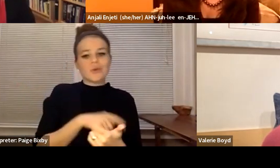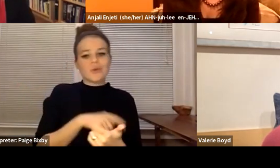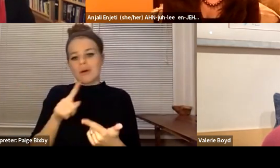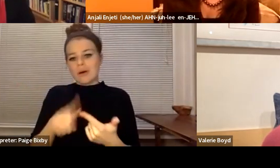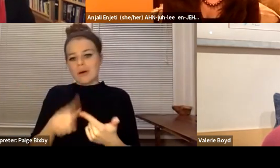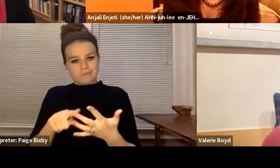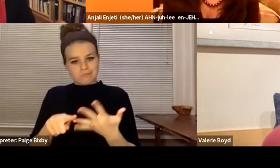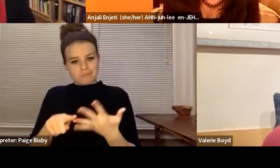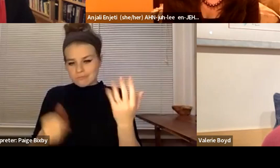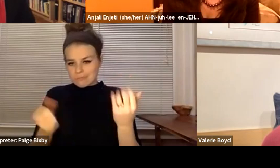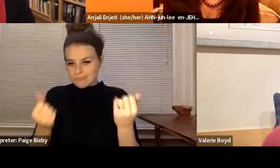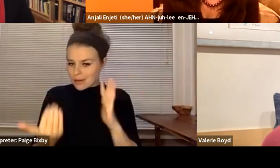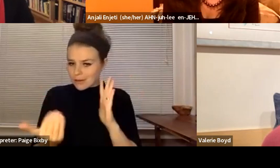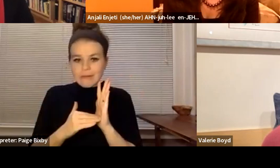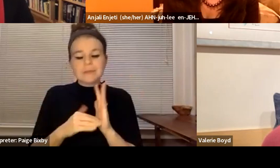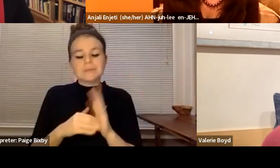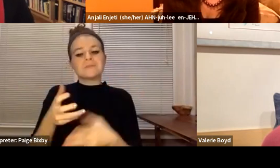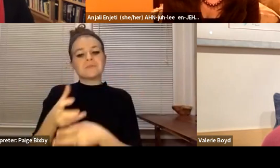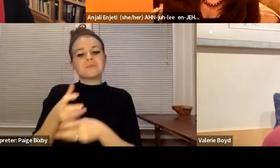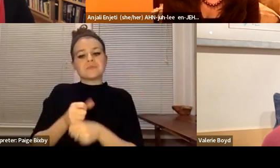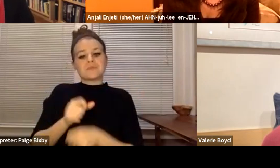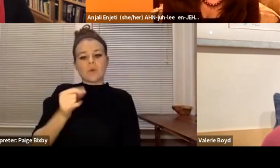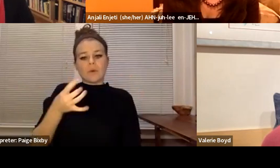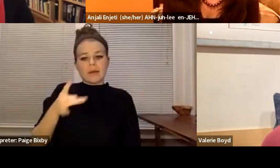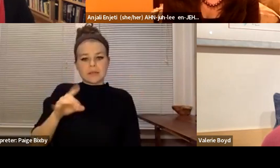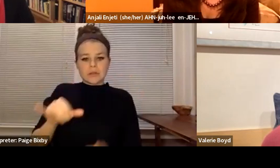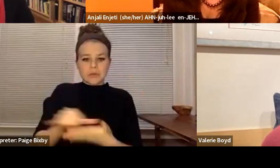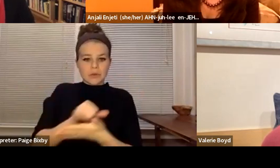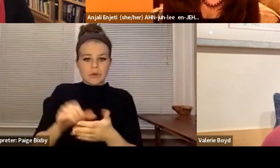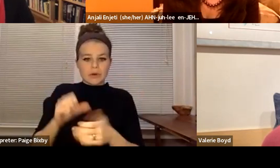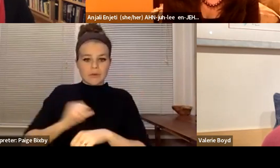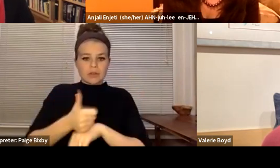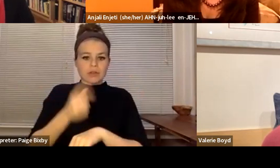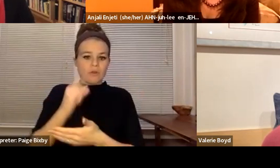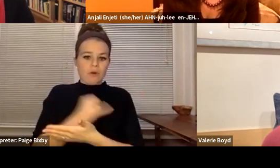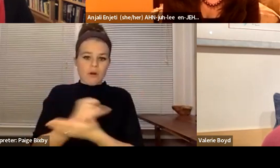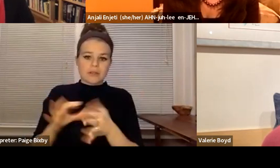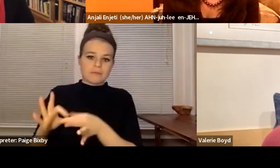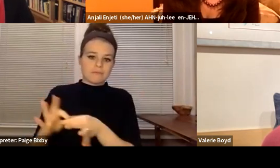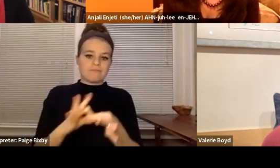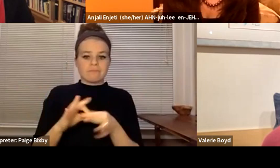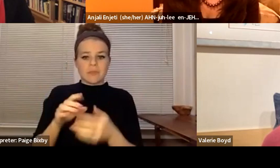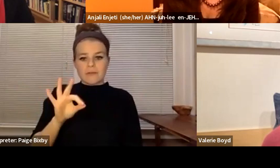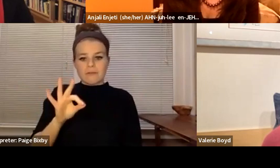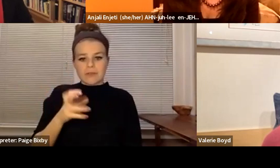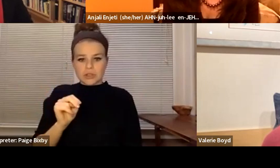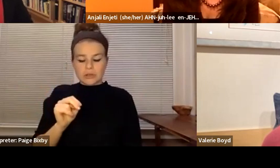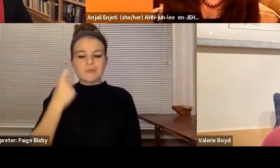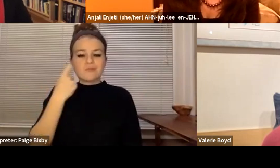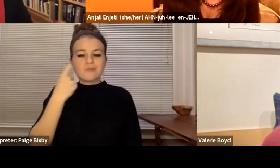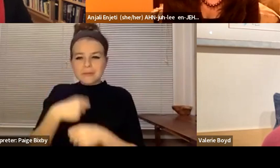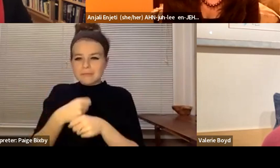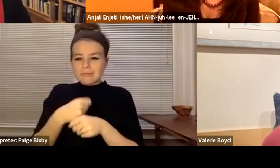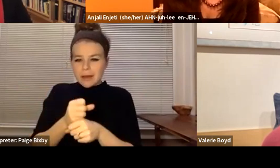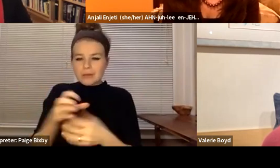Rumpus. The recipient of a 2018 New York Foundation for the Arts Fellowship in Fiction, Sejal recently completed a story collection. Her newer